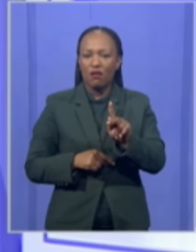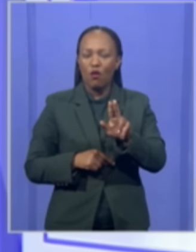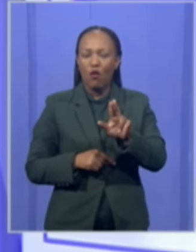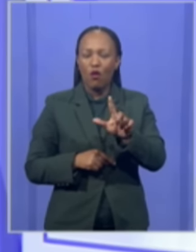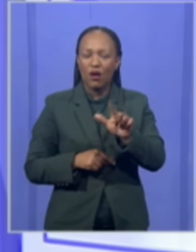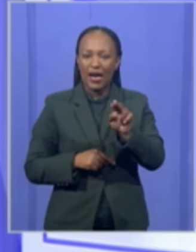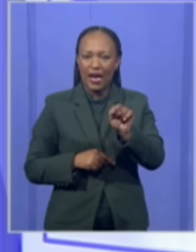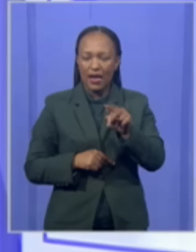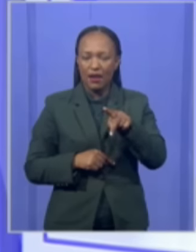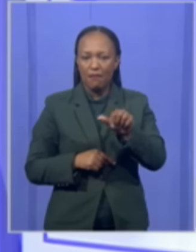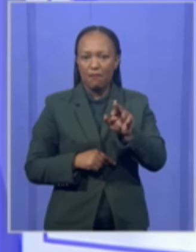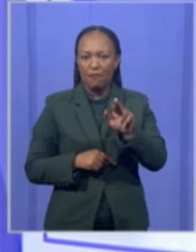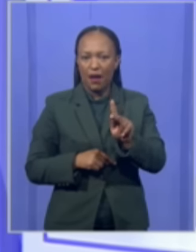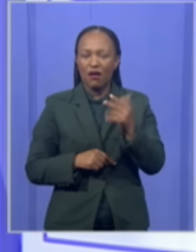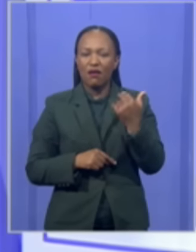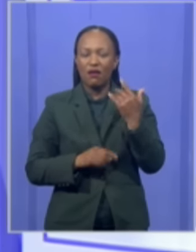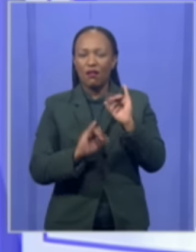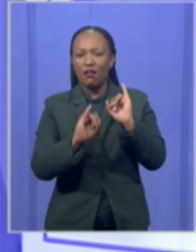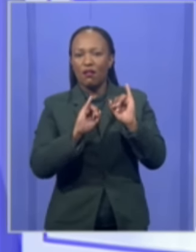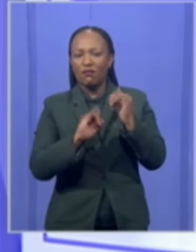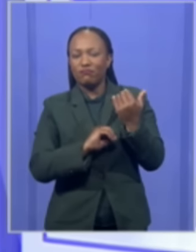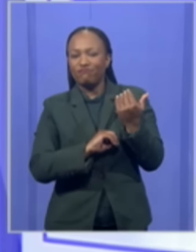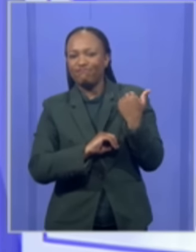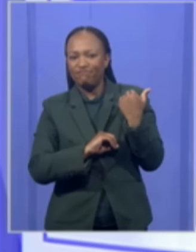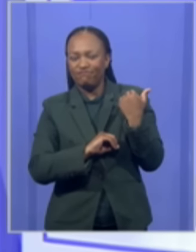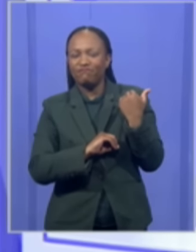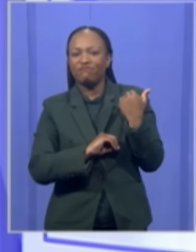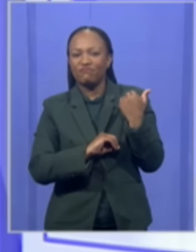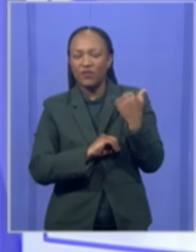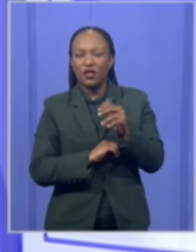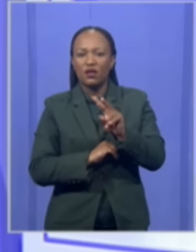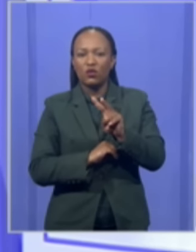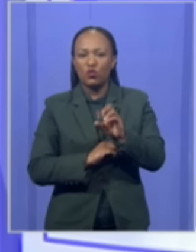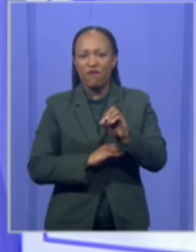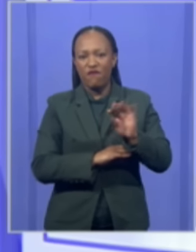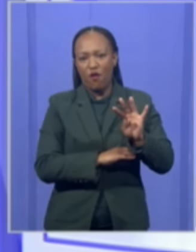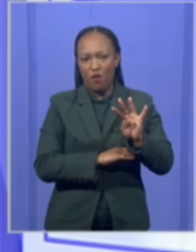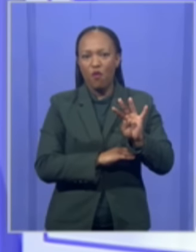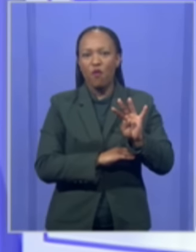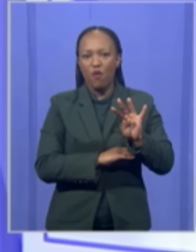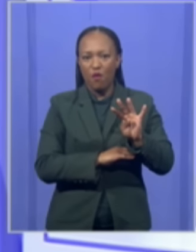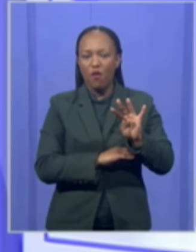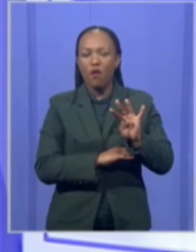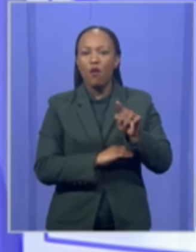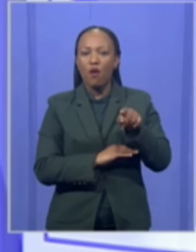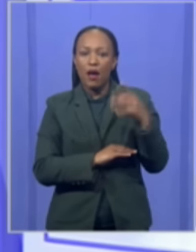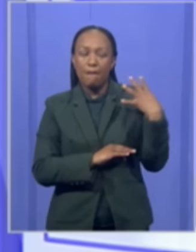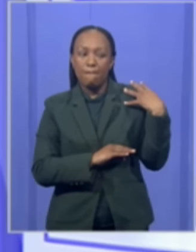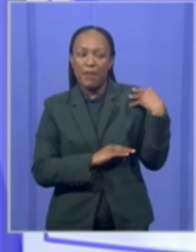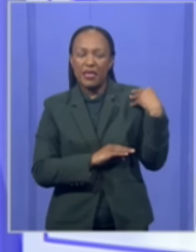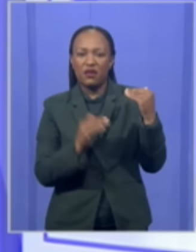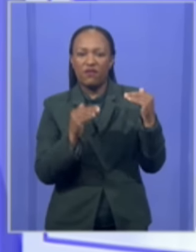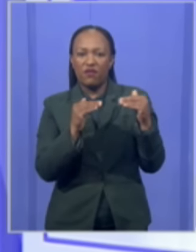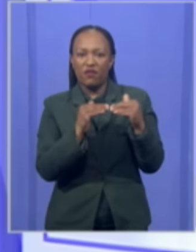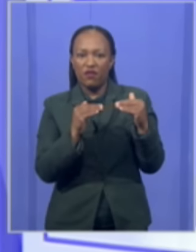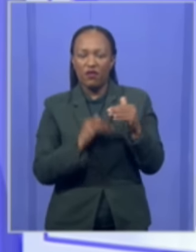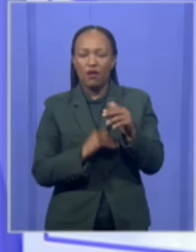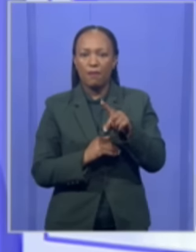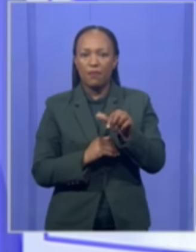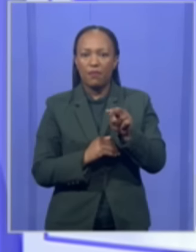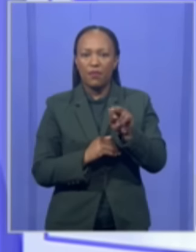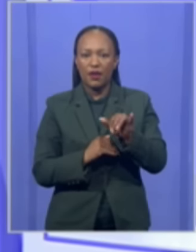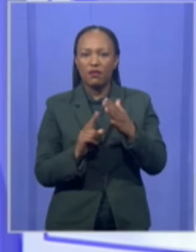morago o bile le poledišano engwe ya go ikgetha ka ngogola wa 2004 le tona ya toka nakong yeo Penuel Maduna le molaodi wa botšhotšhisi